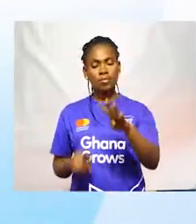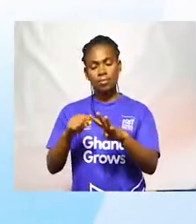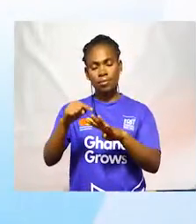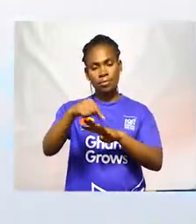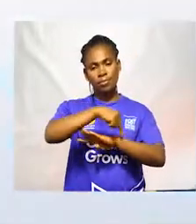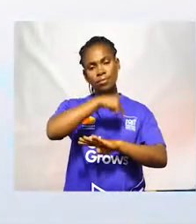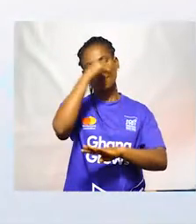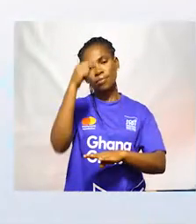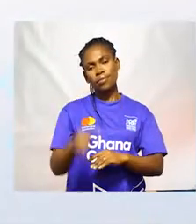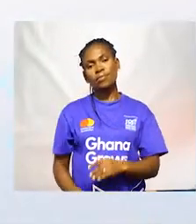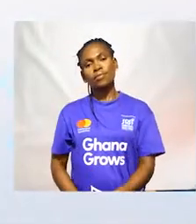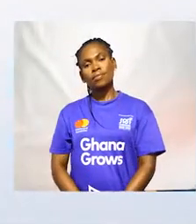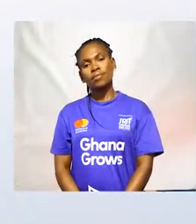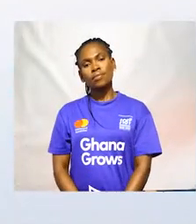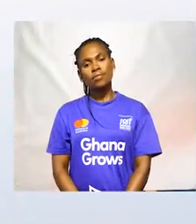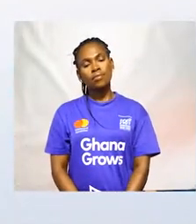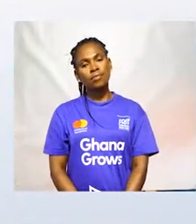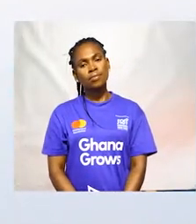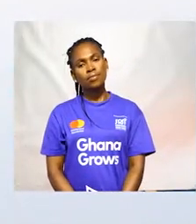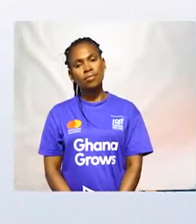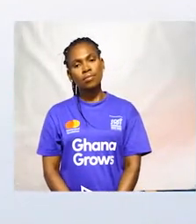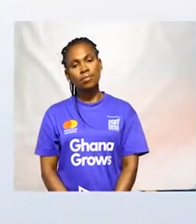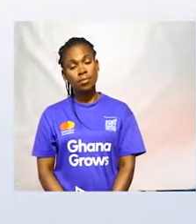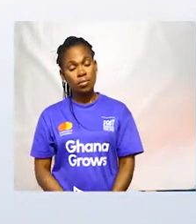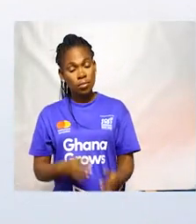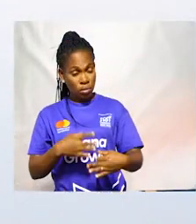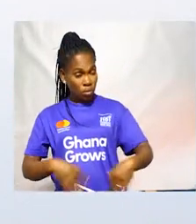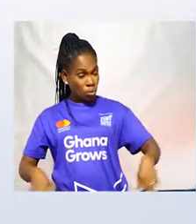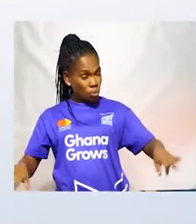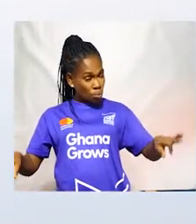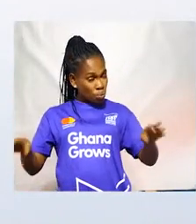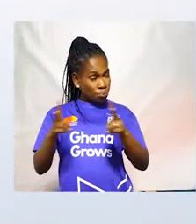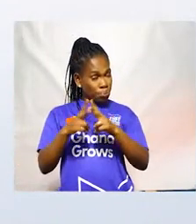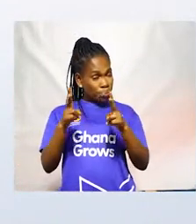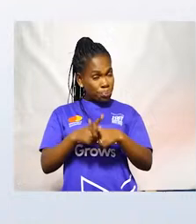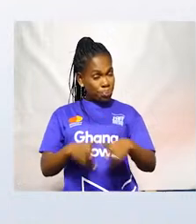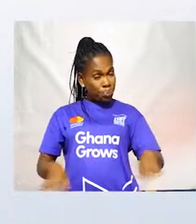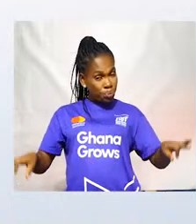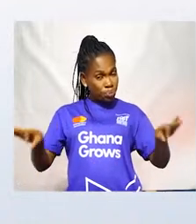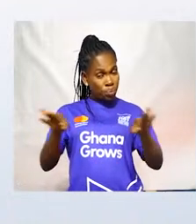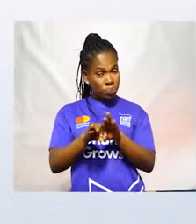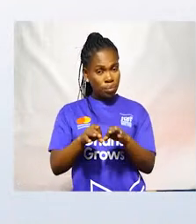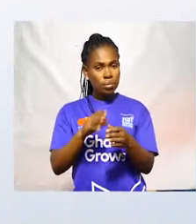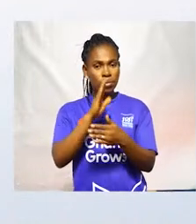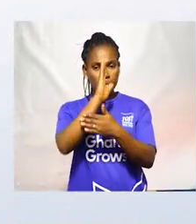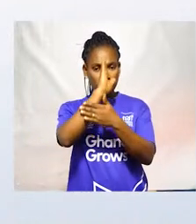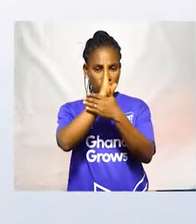critical? The most critical for me is humility. Why?